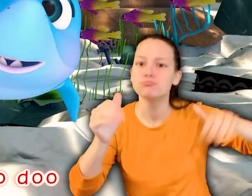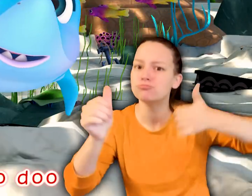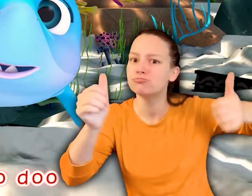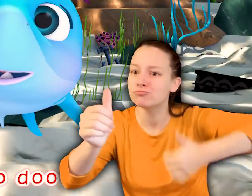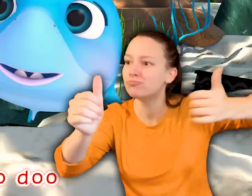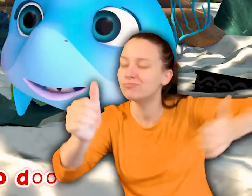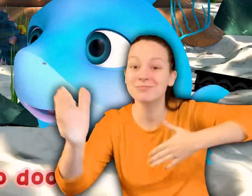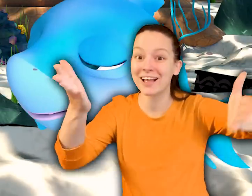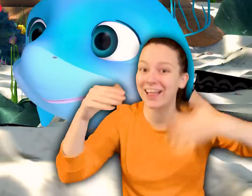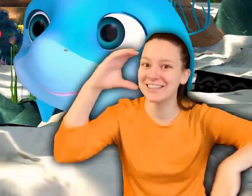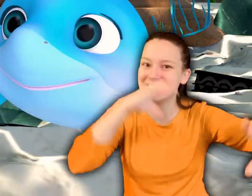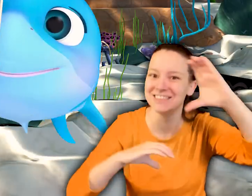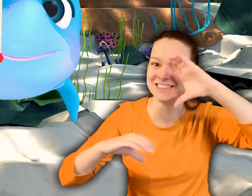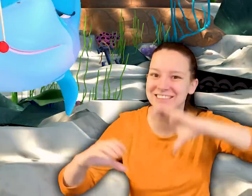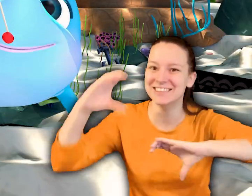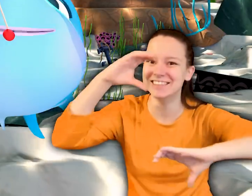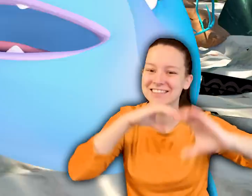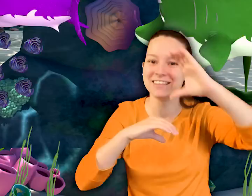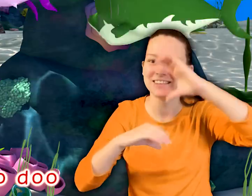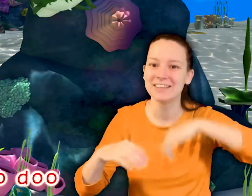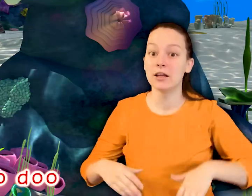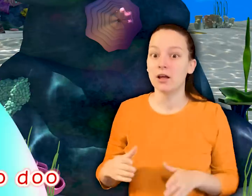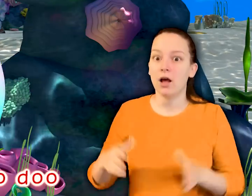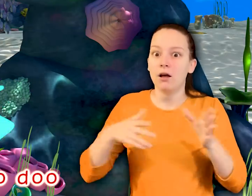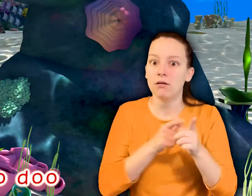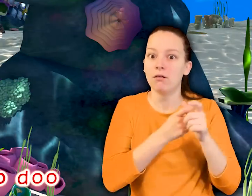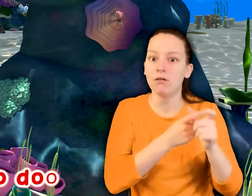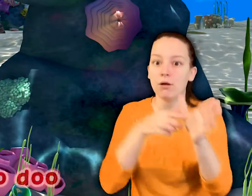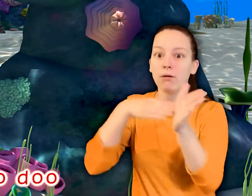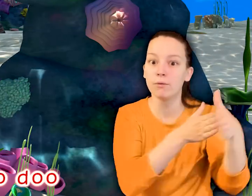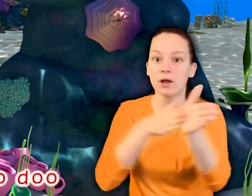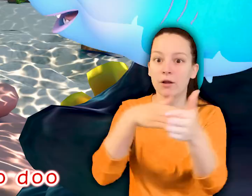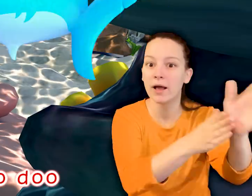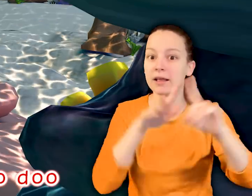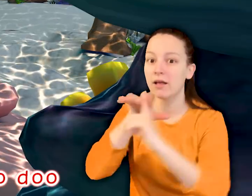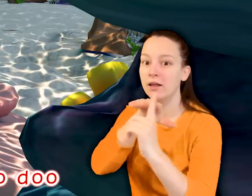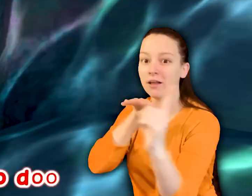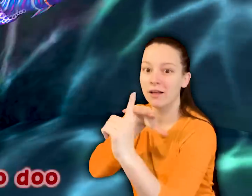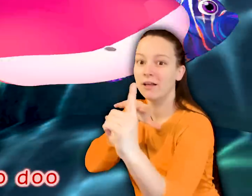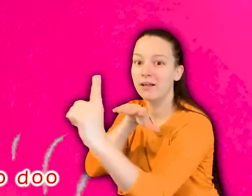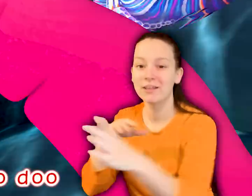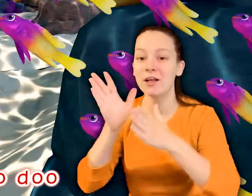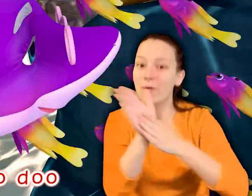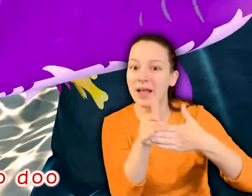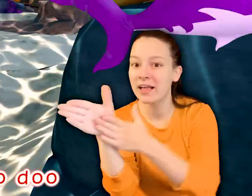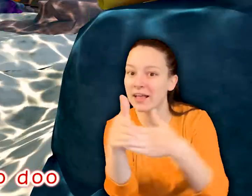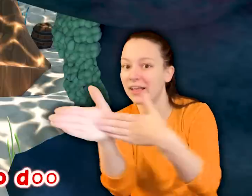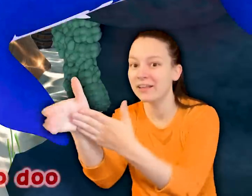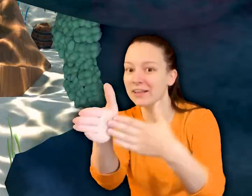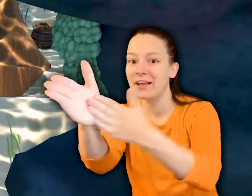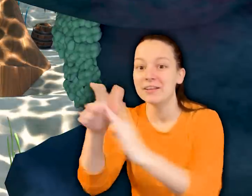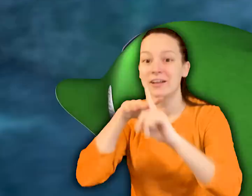Let's Go Hunt Let's Go Hunt run away run away run